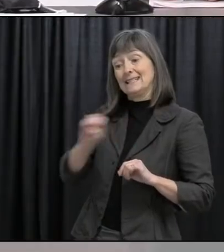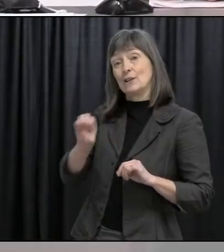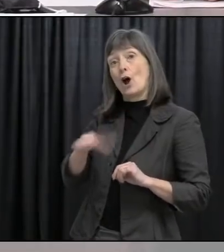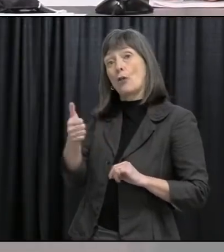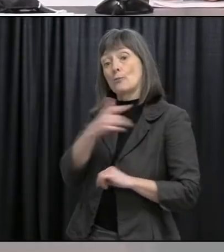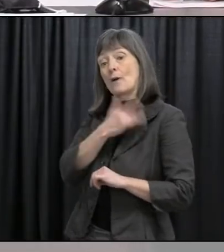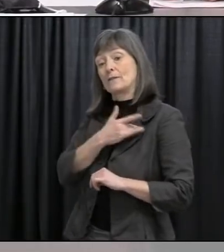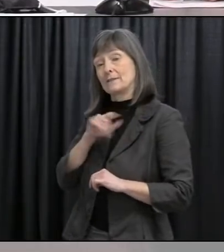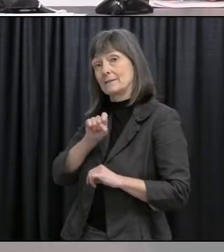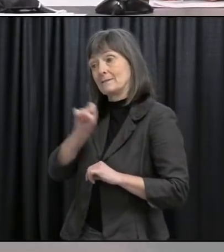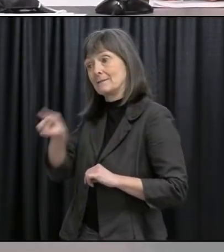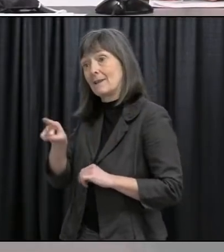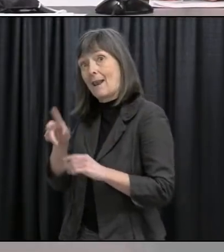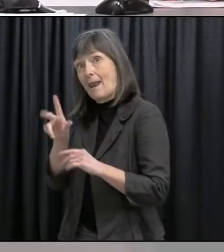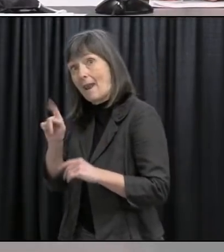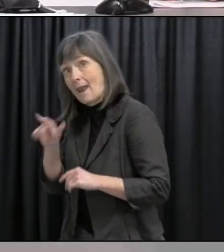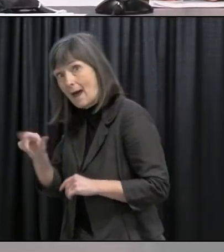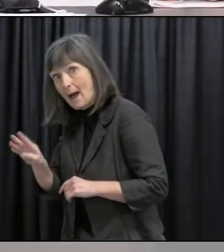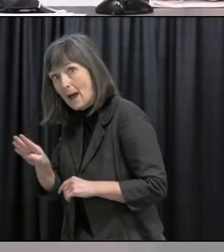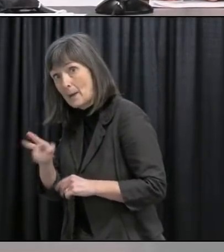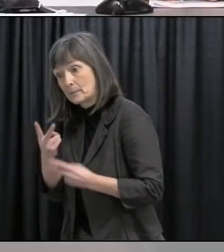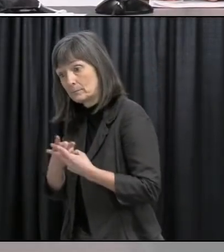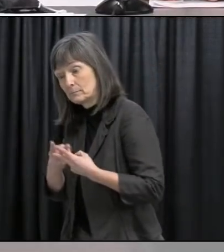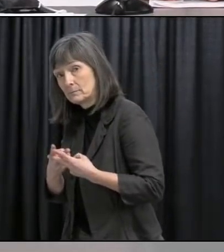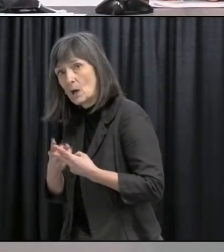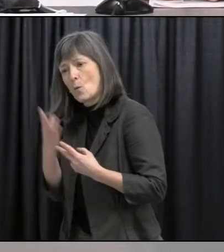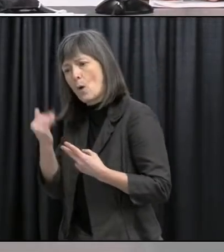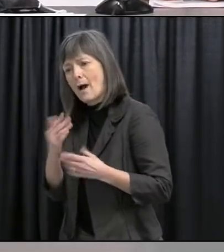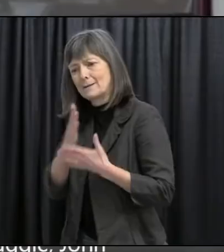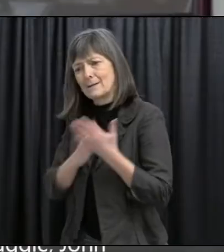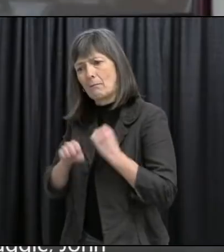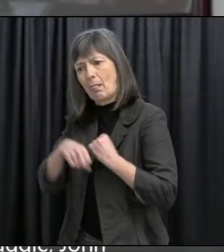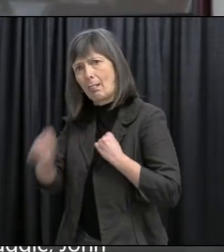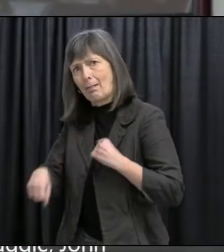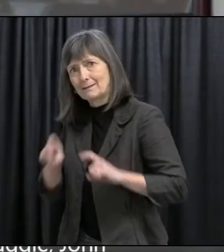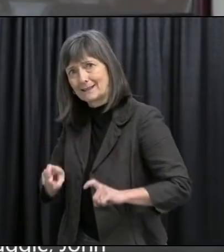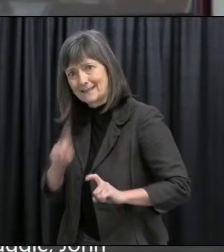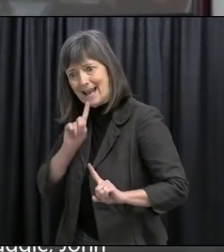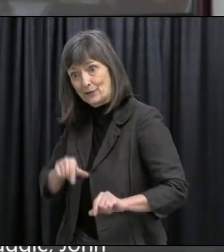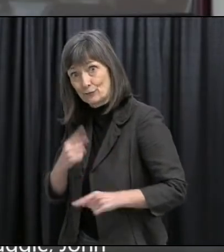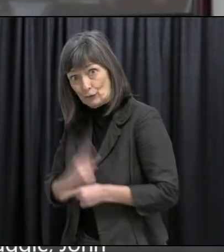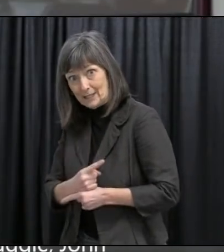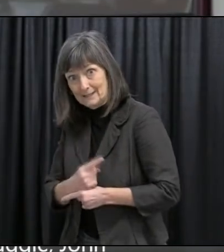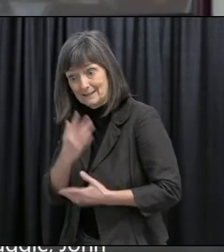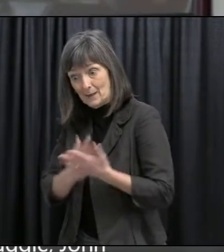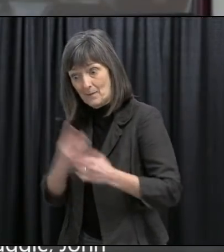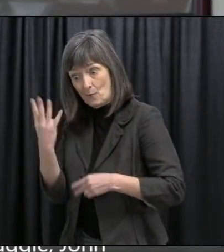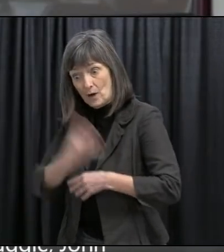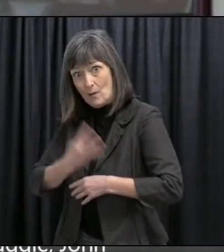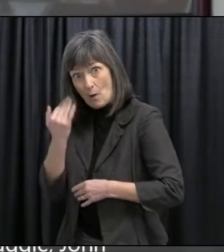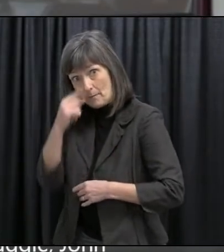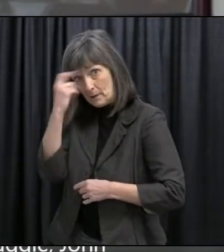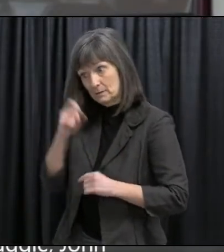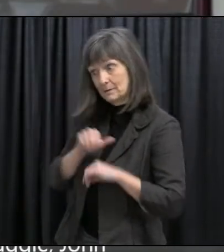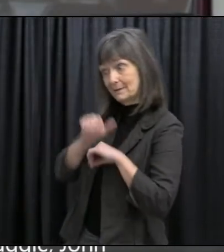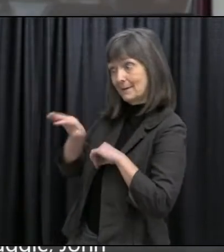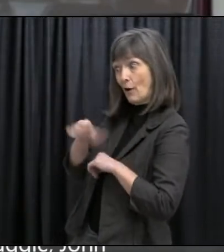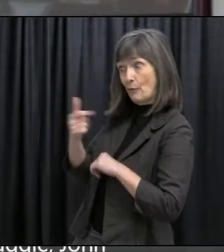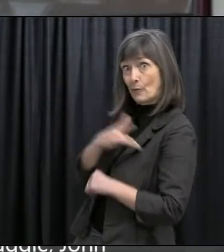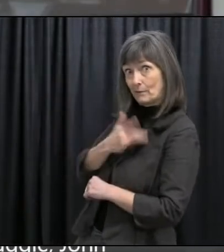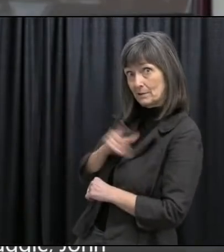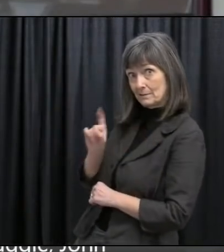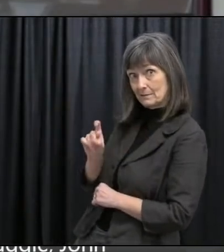to wait longer? Hearing some people saying they're still 96 hours and haven't heard about the results of their test. Yes,